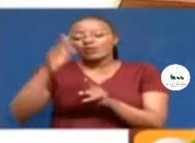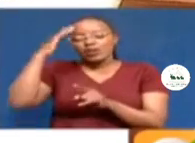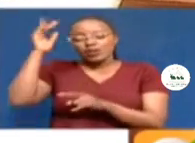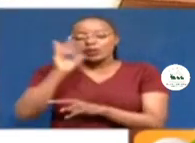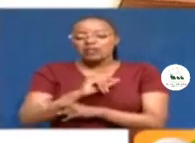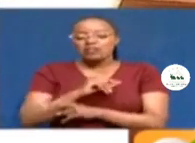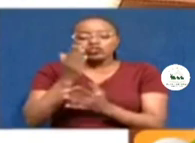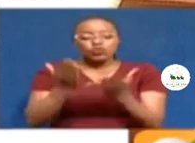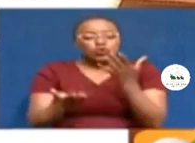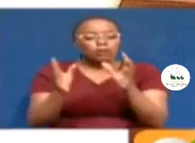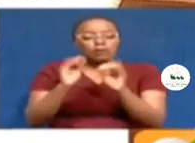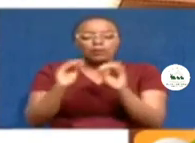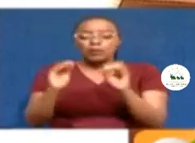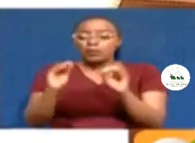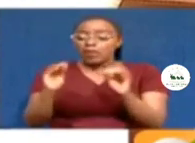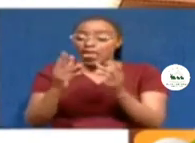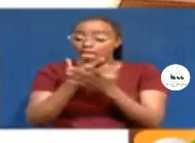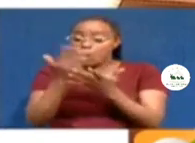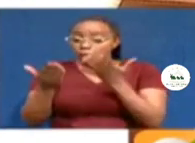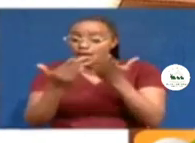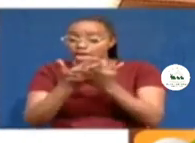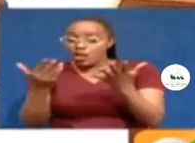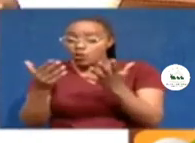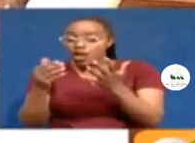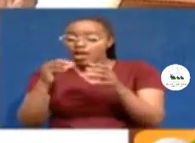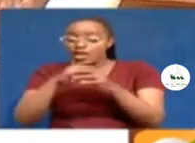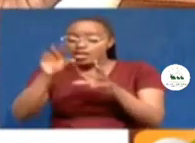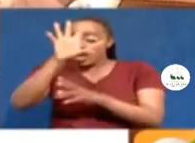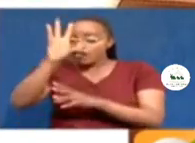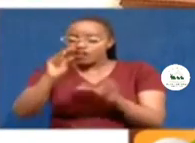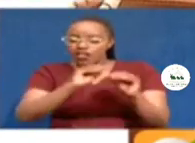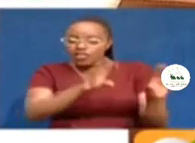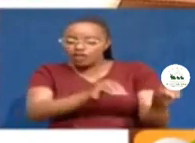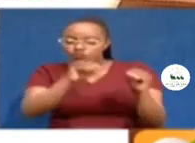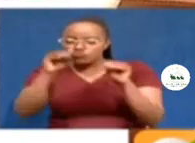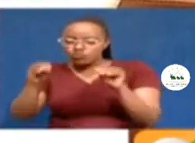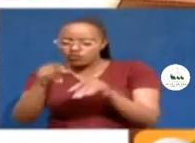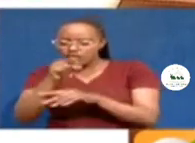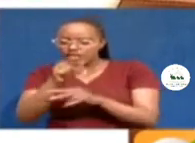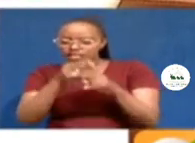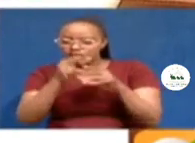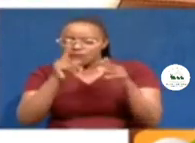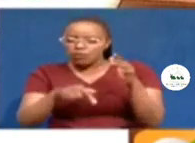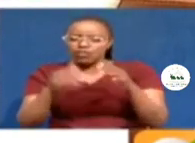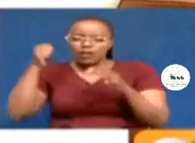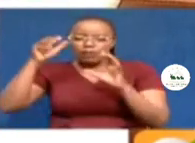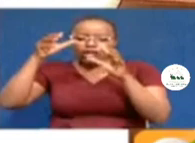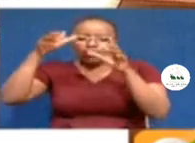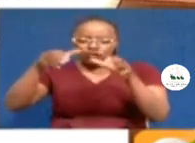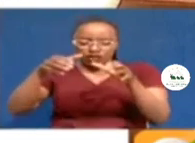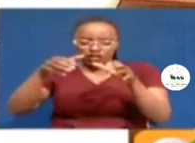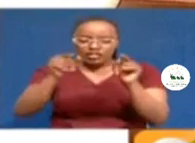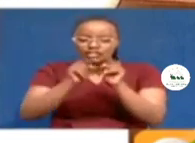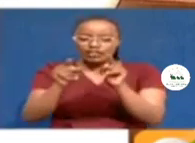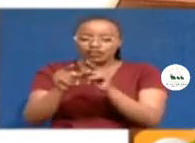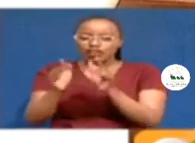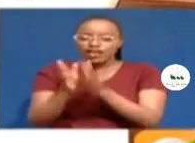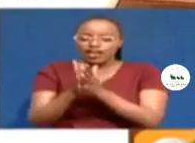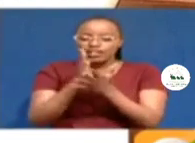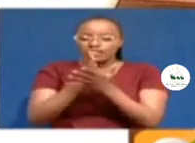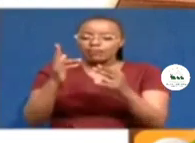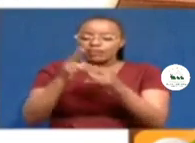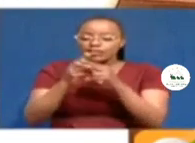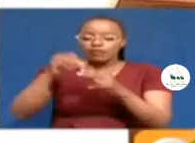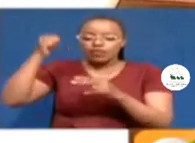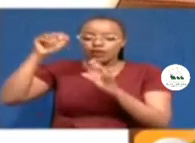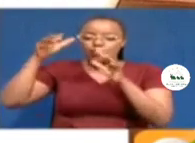without compare in the continent of Africa. So they move from a thing that is called the party A to a thing that is called